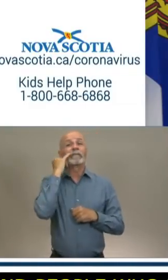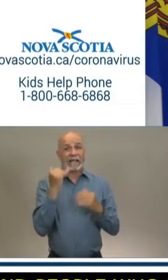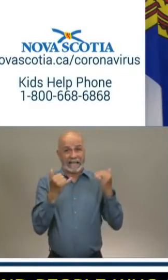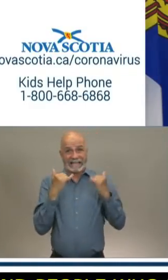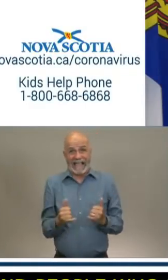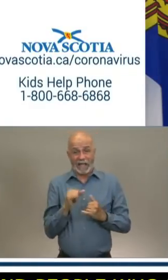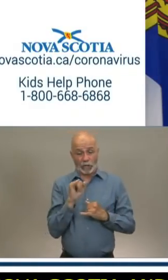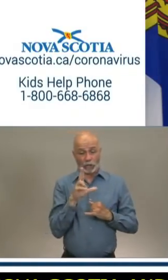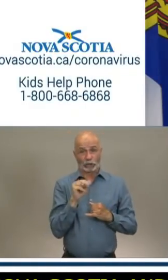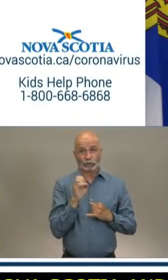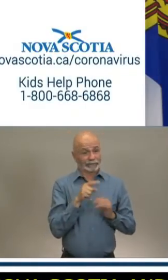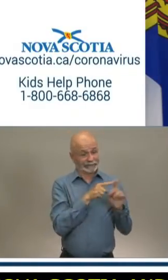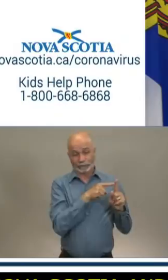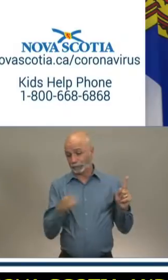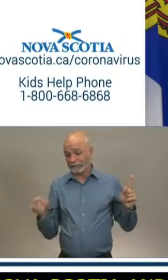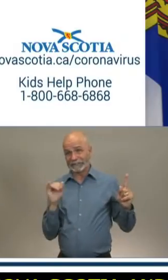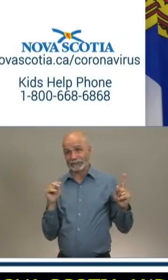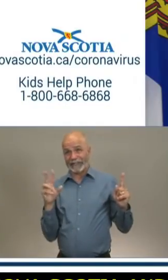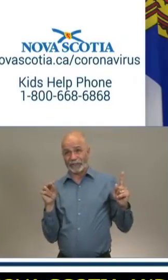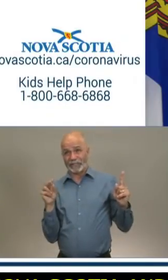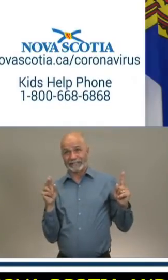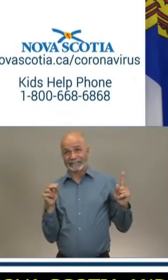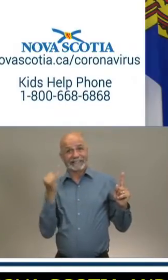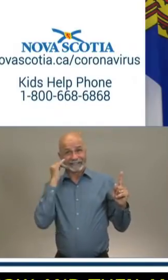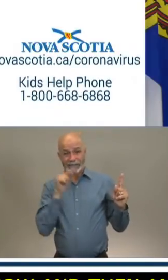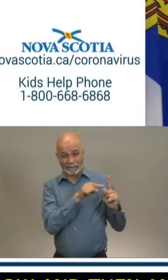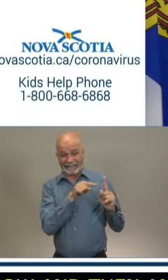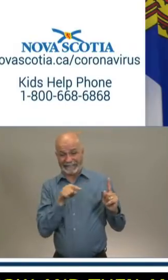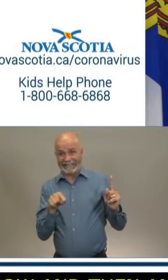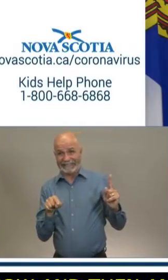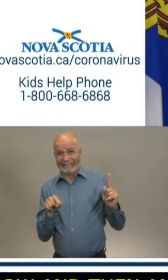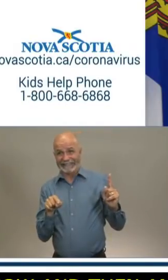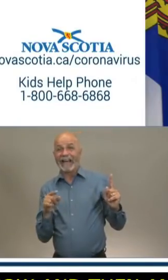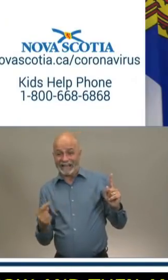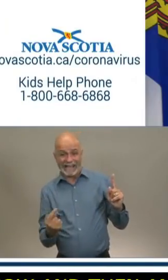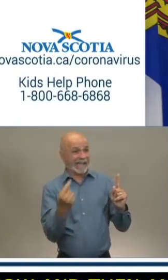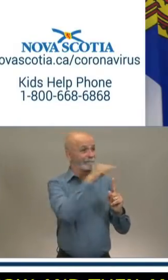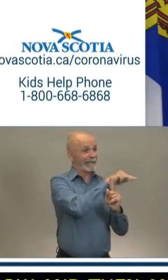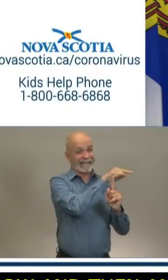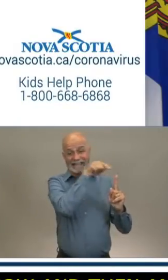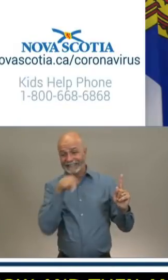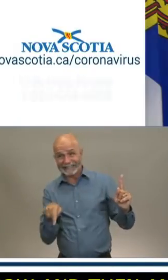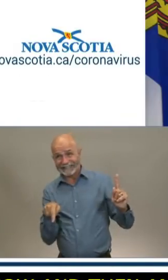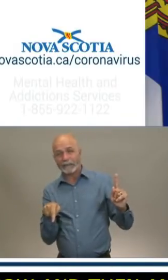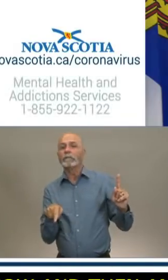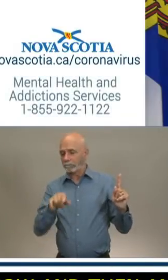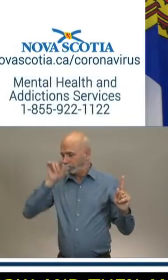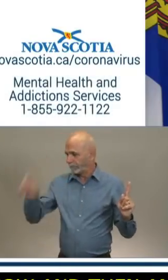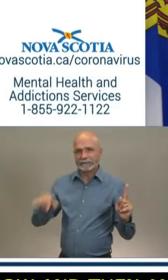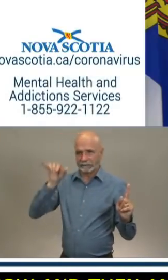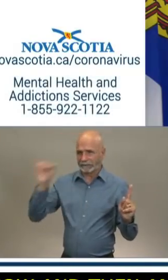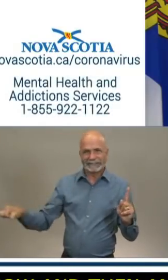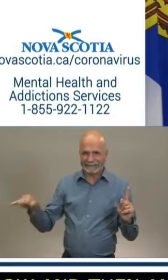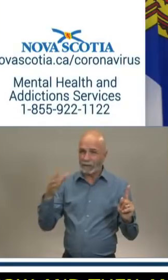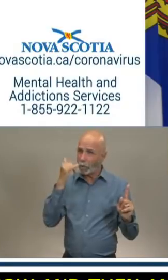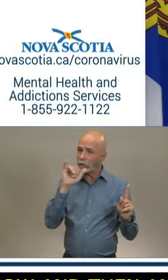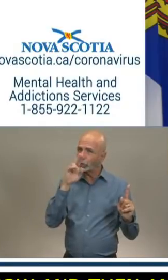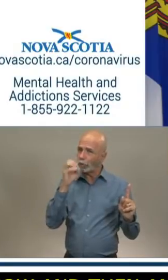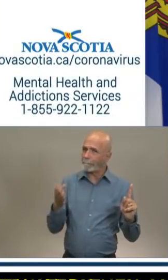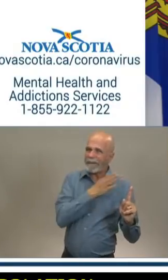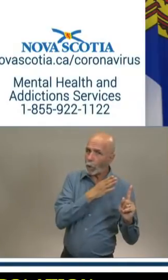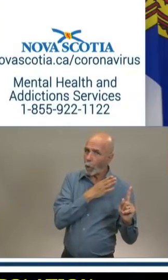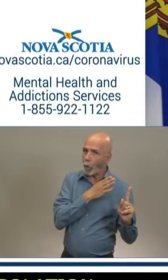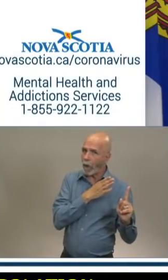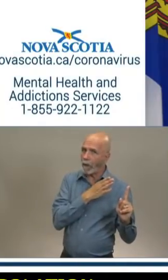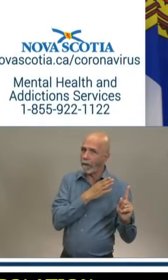come back, you have those isolation requirements that we announced last week. And so if you, but then it runs out